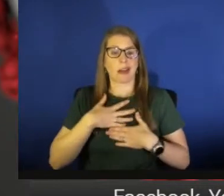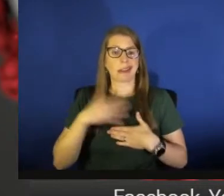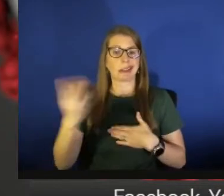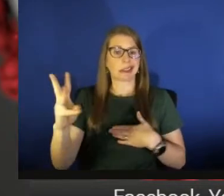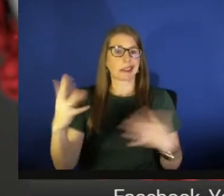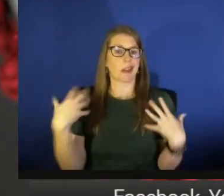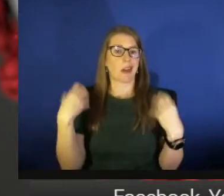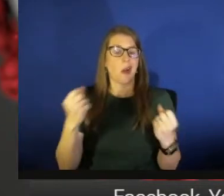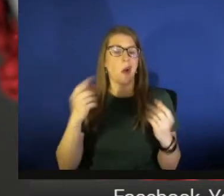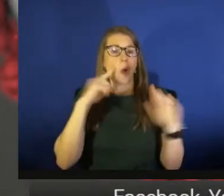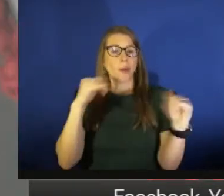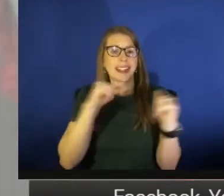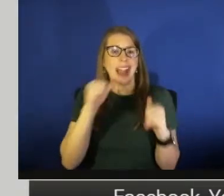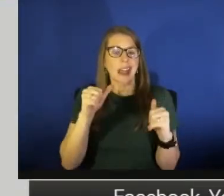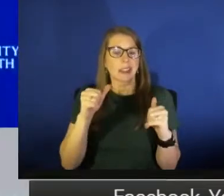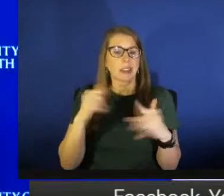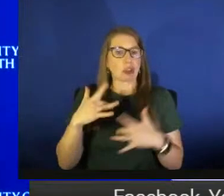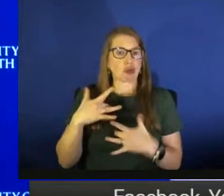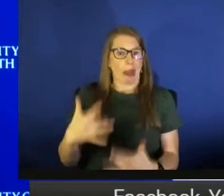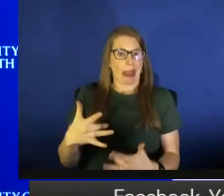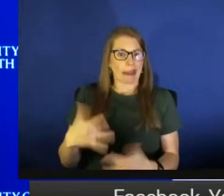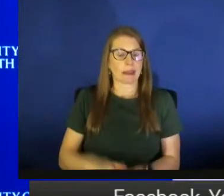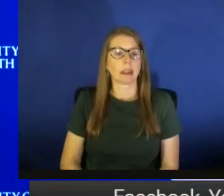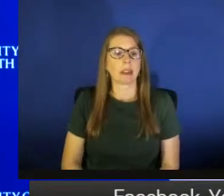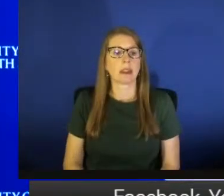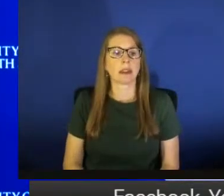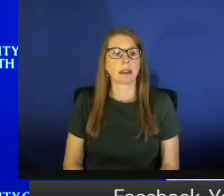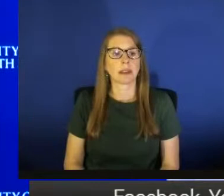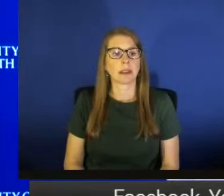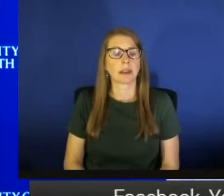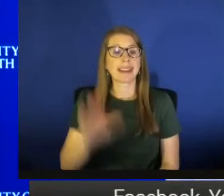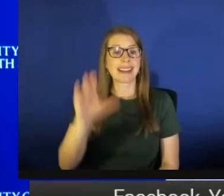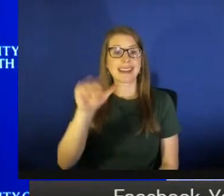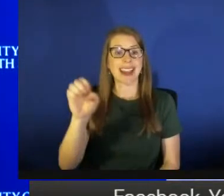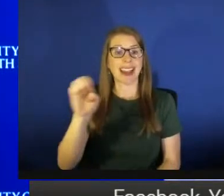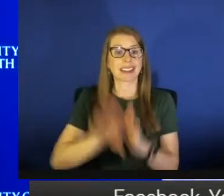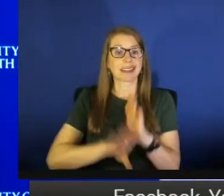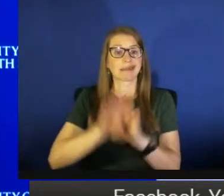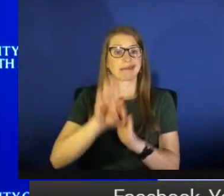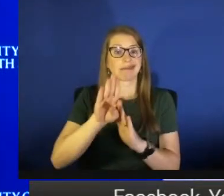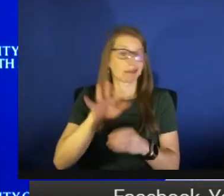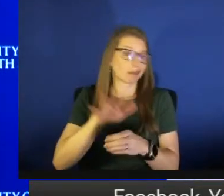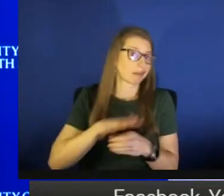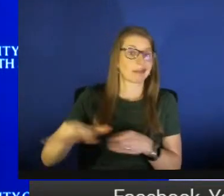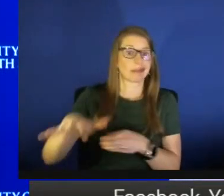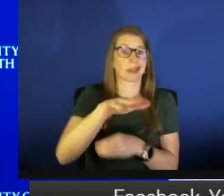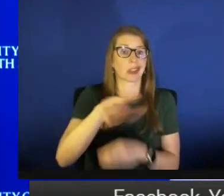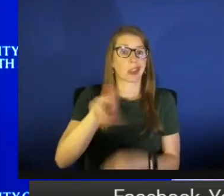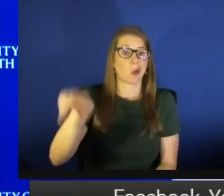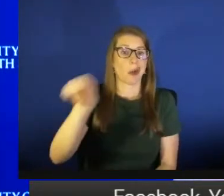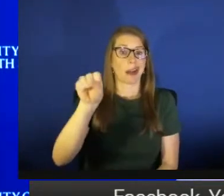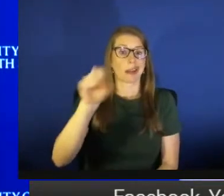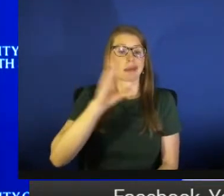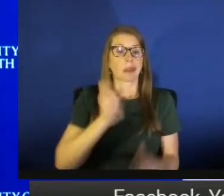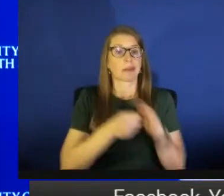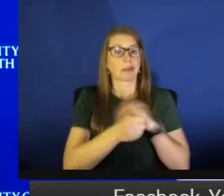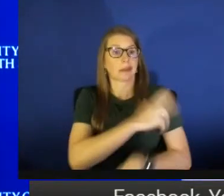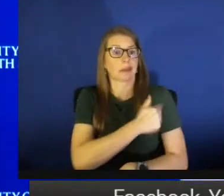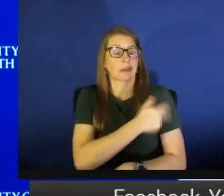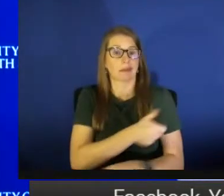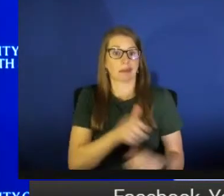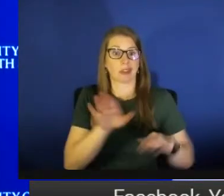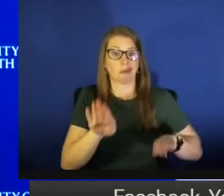know cases have been increasing around the nation. We know that hospitalizations this week, we have